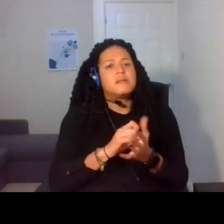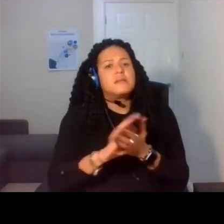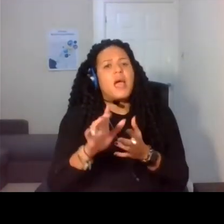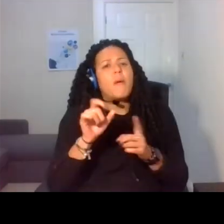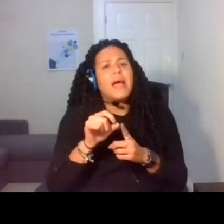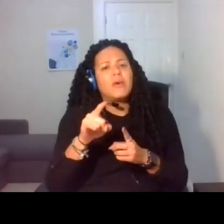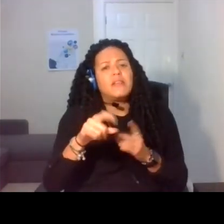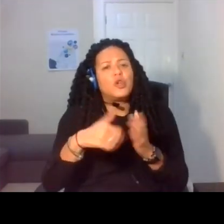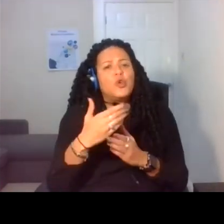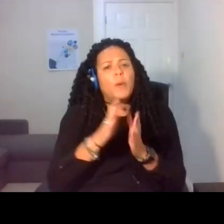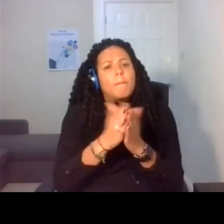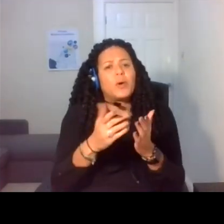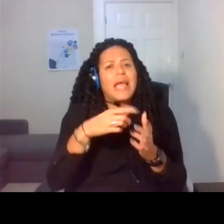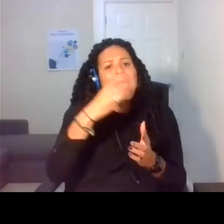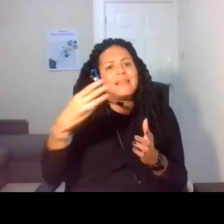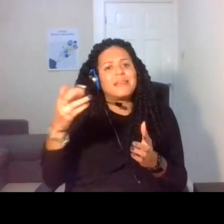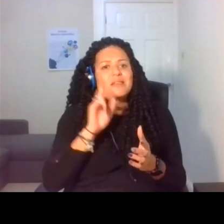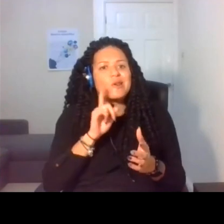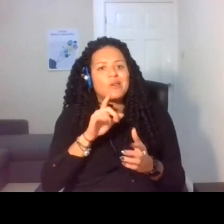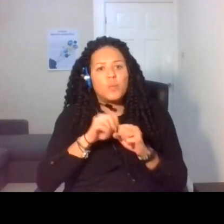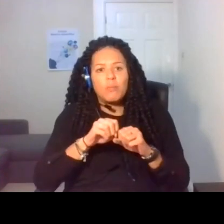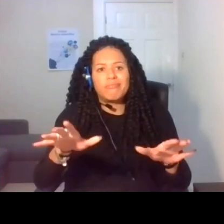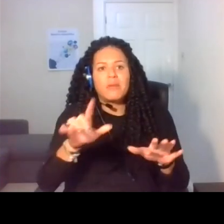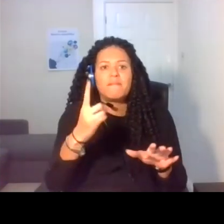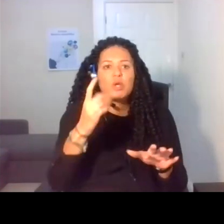Essex Girls. This is going to launch on the 1st